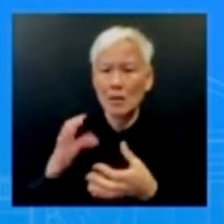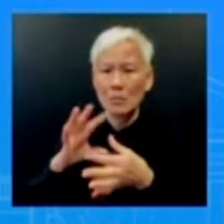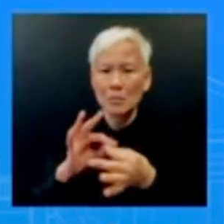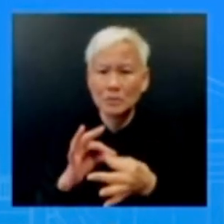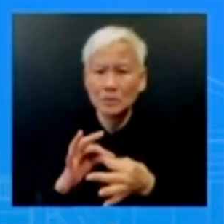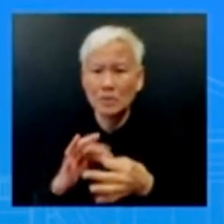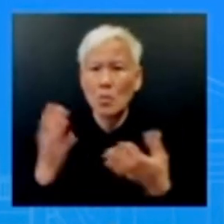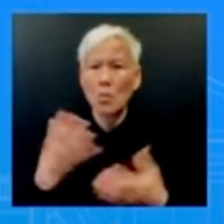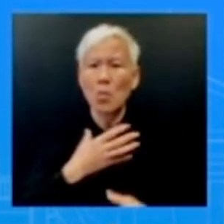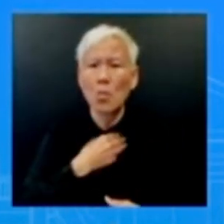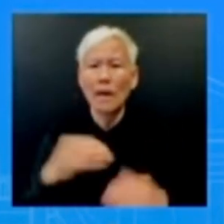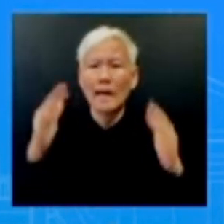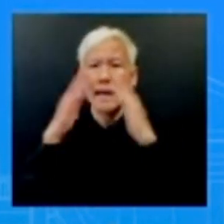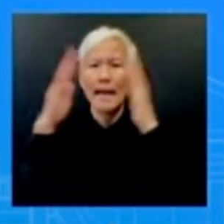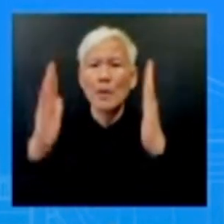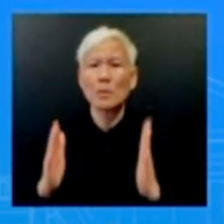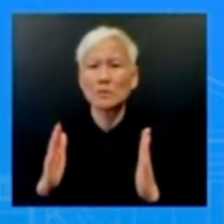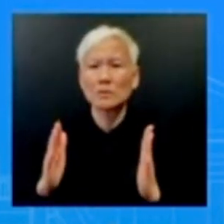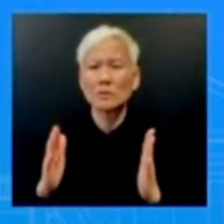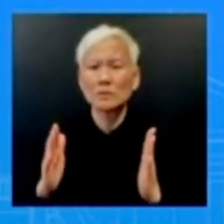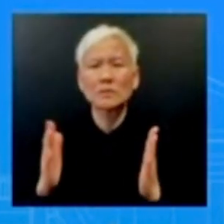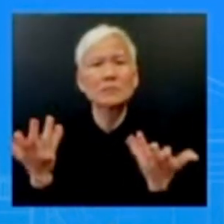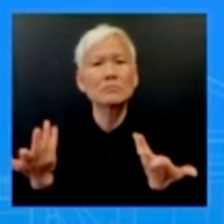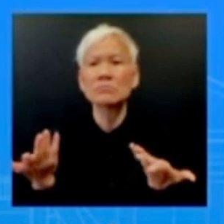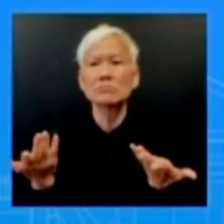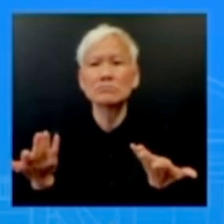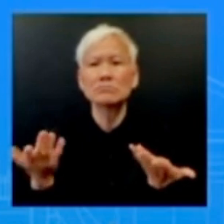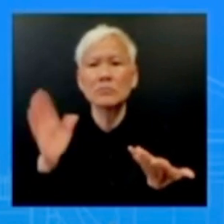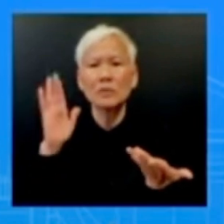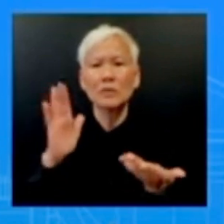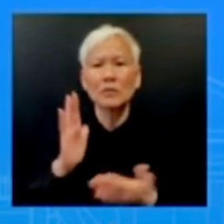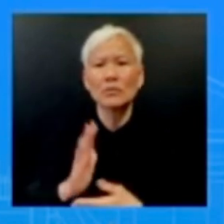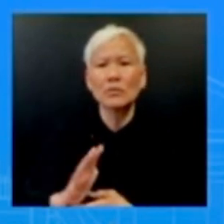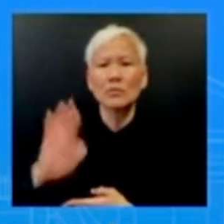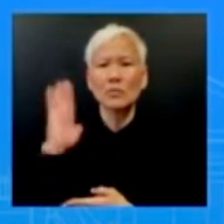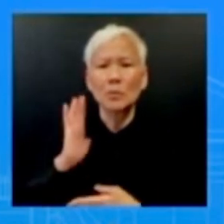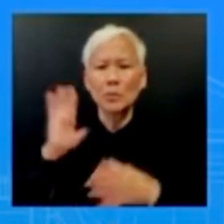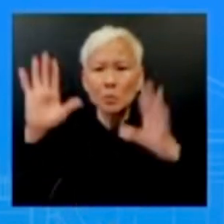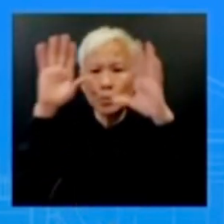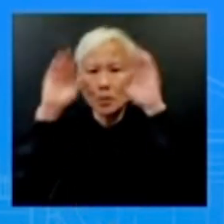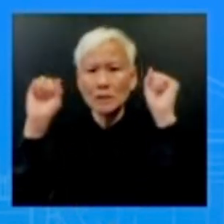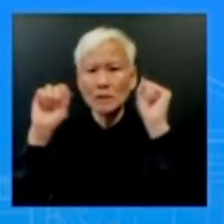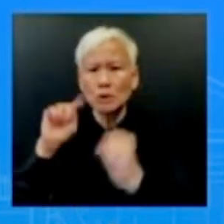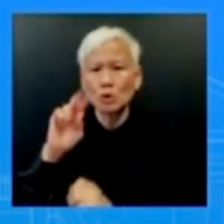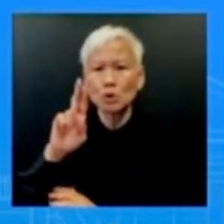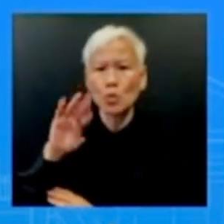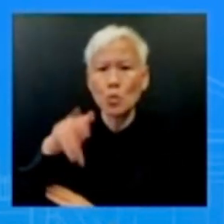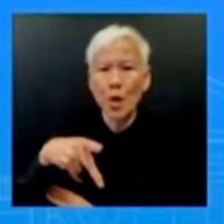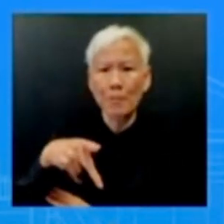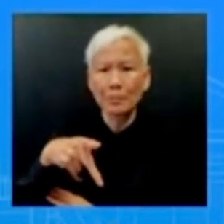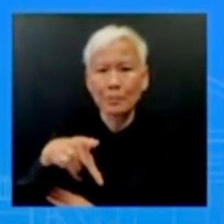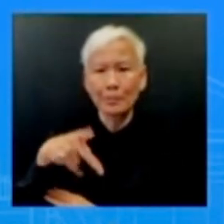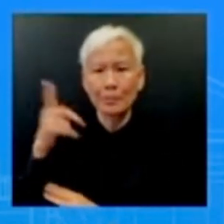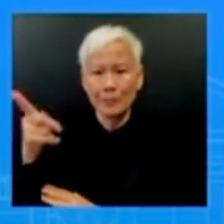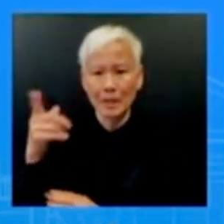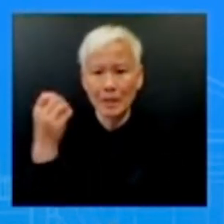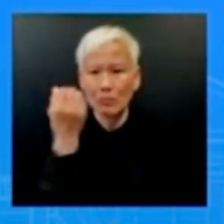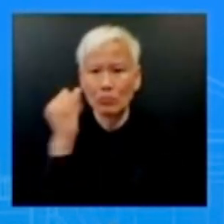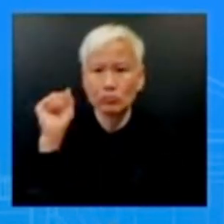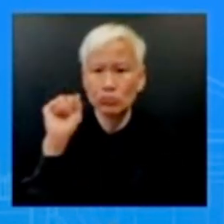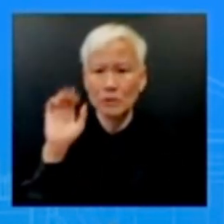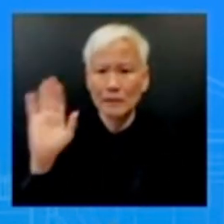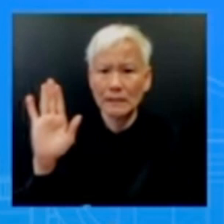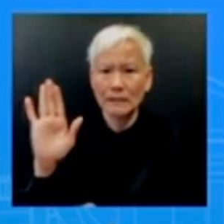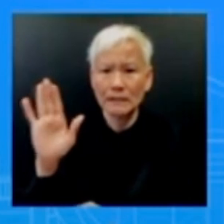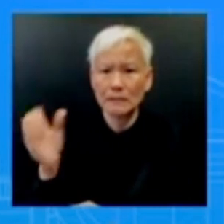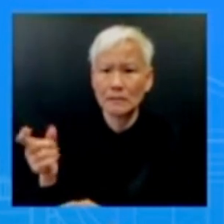make of former President Trump calling on supporters to protest his potential indictment? So, as you know, it's an ongoing